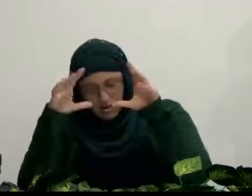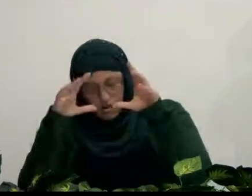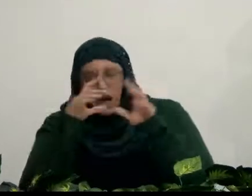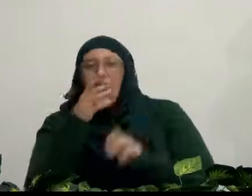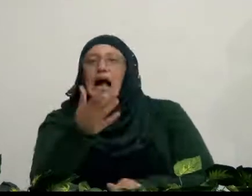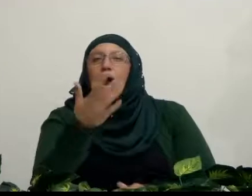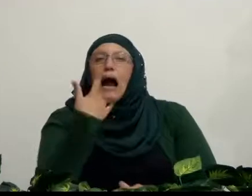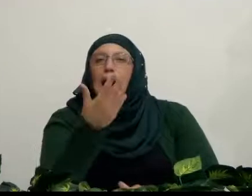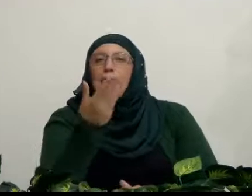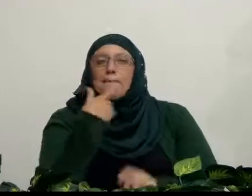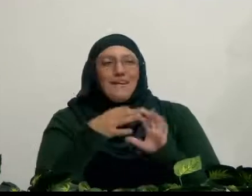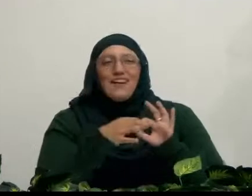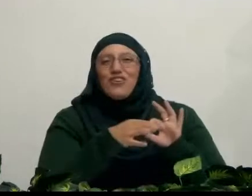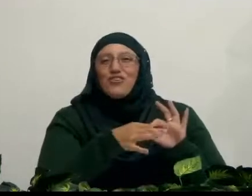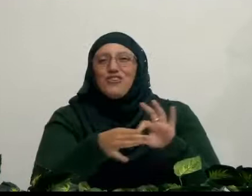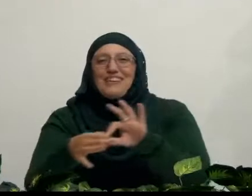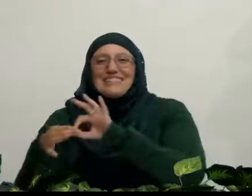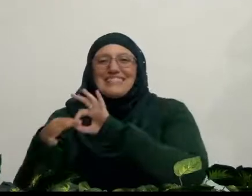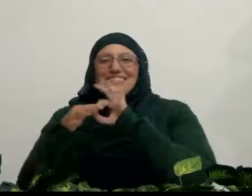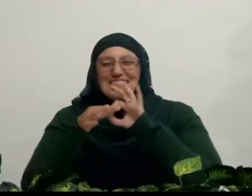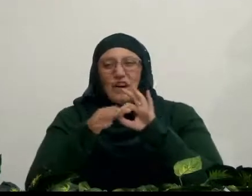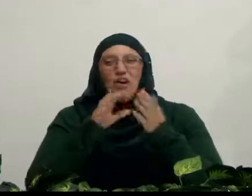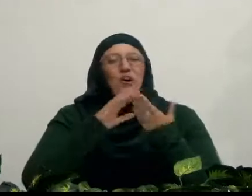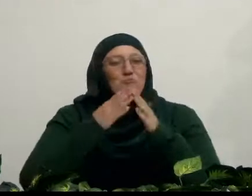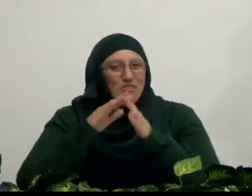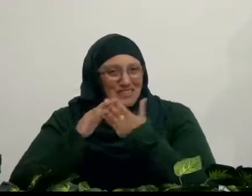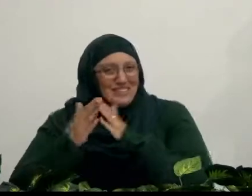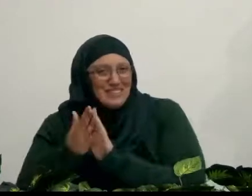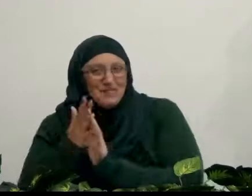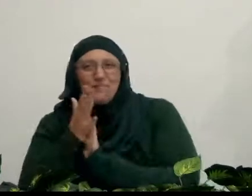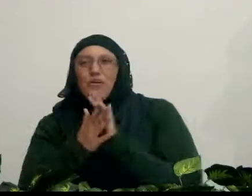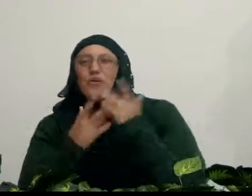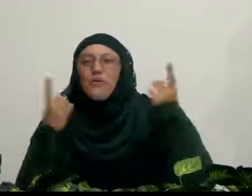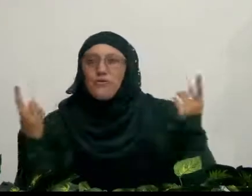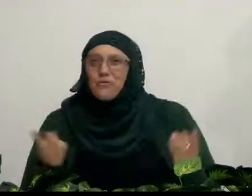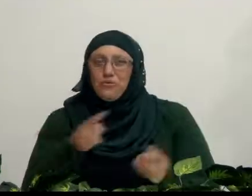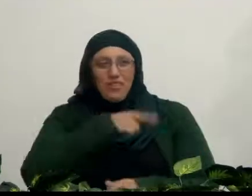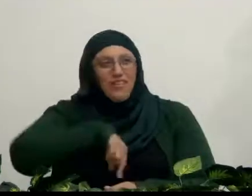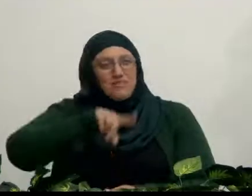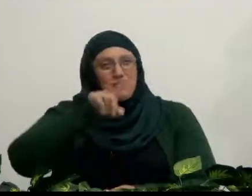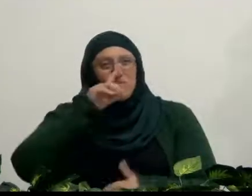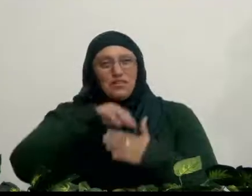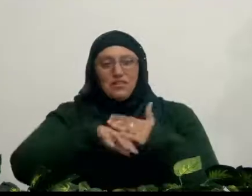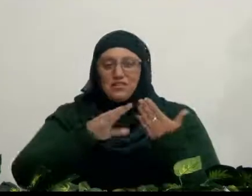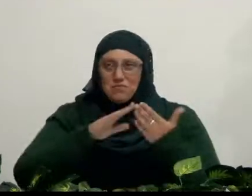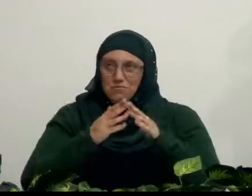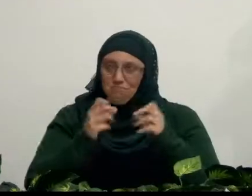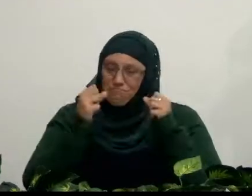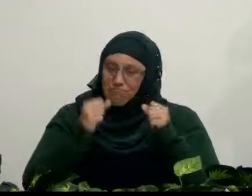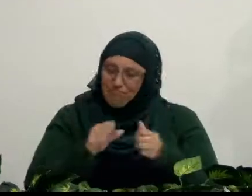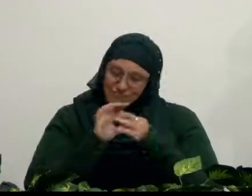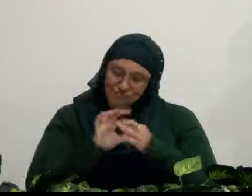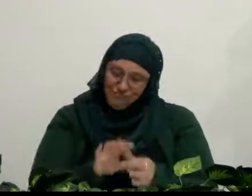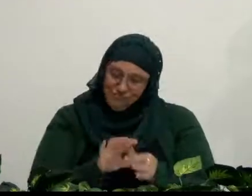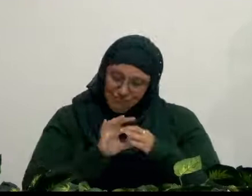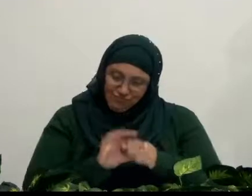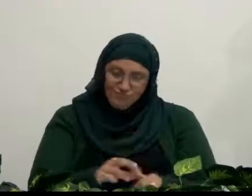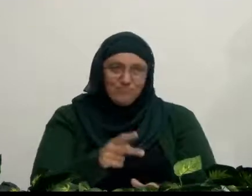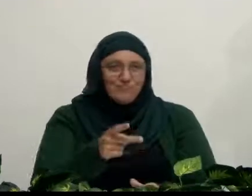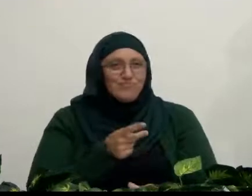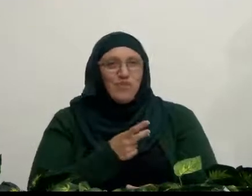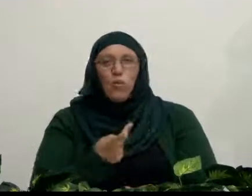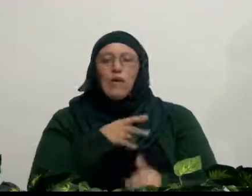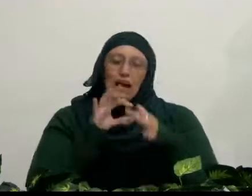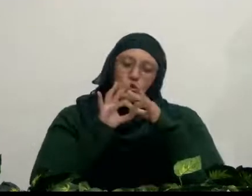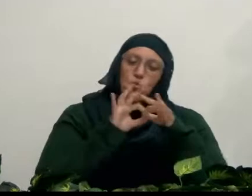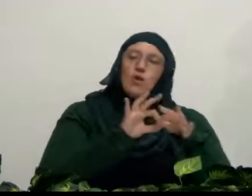Community, it means members of a society that they, because of what they have in common, they are united.